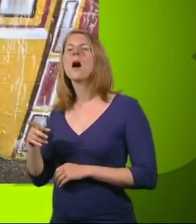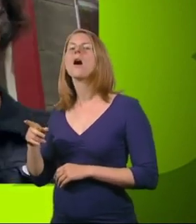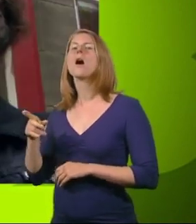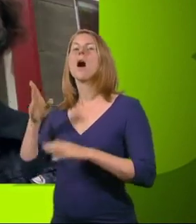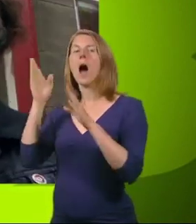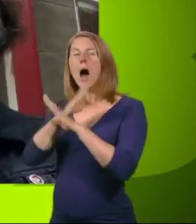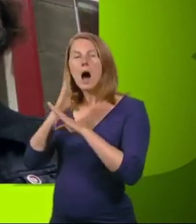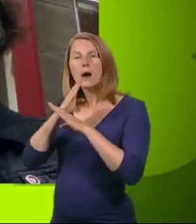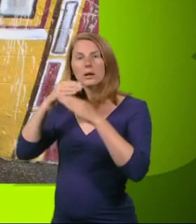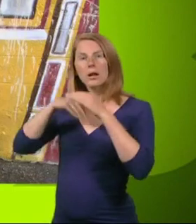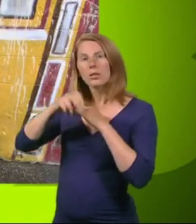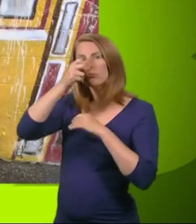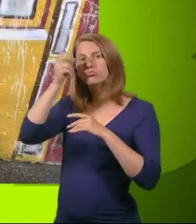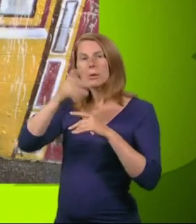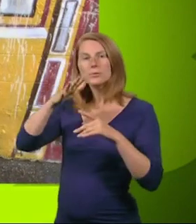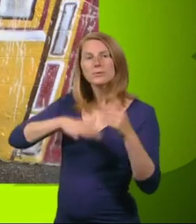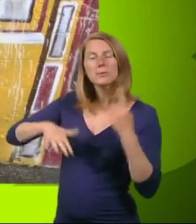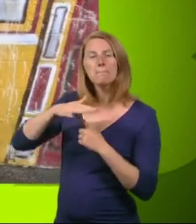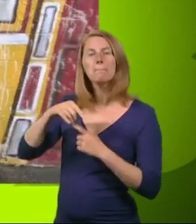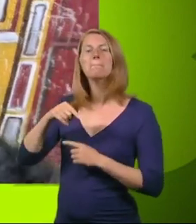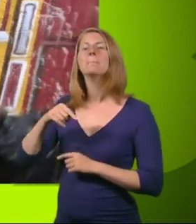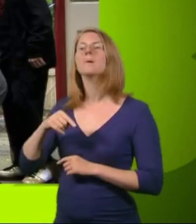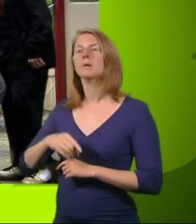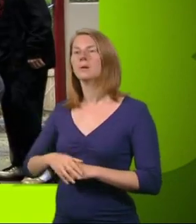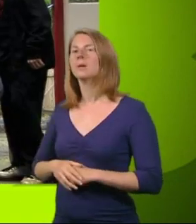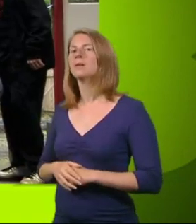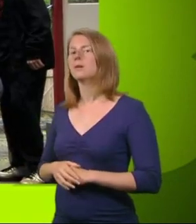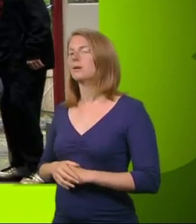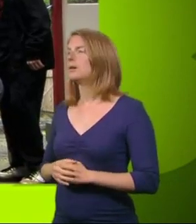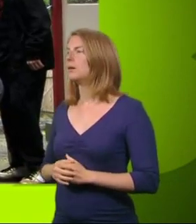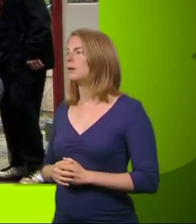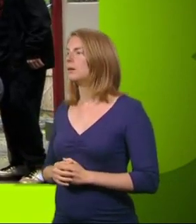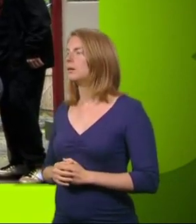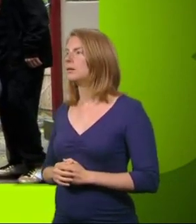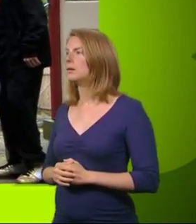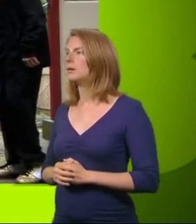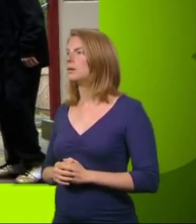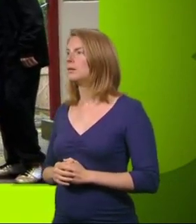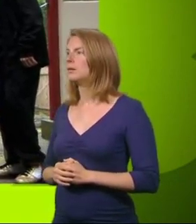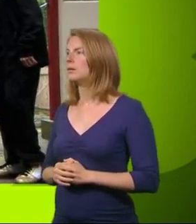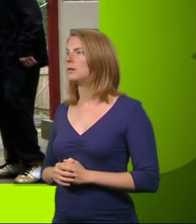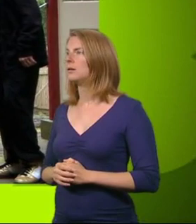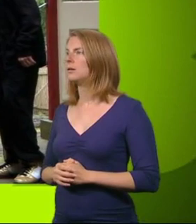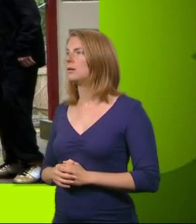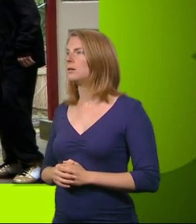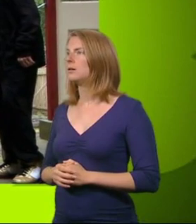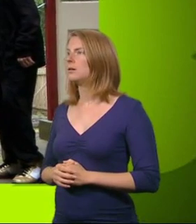Farah. Oh, you're hidden the rubbish tip. Ben. Over a sit up. Why me?